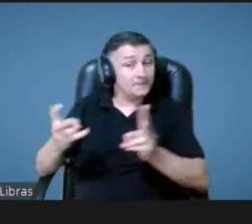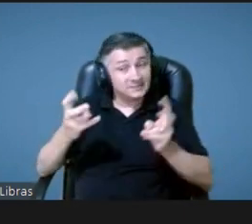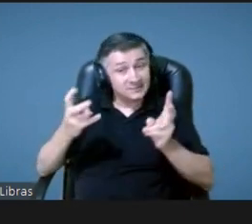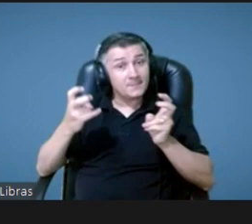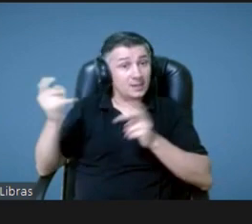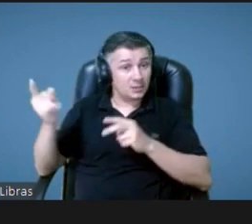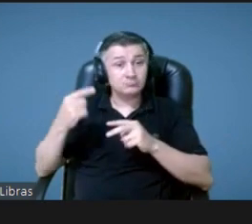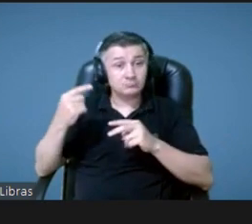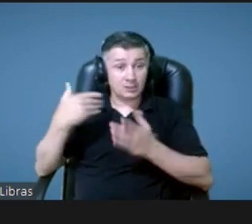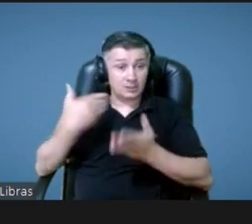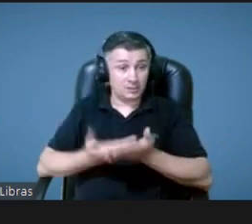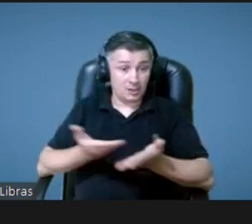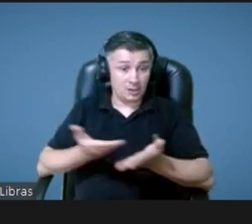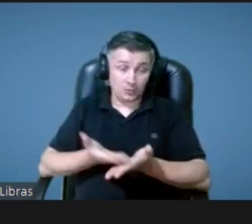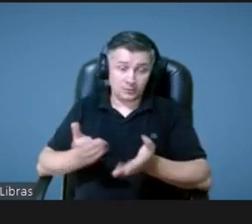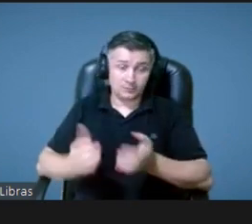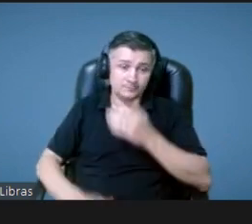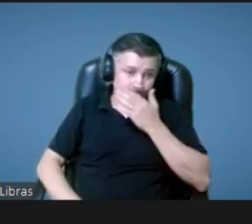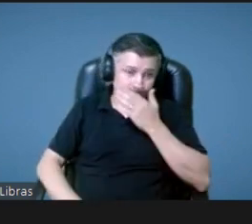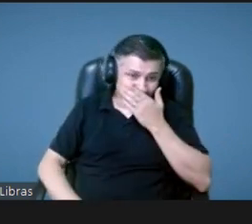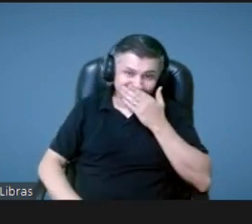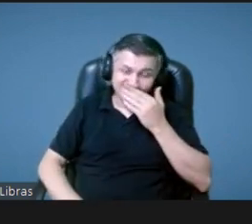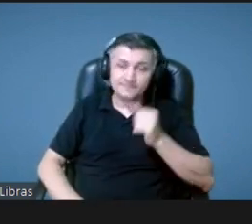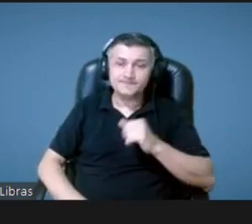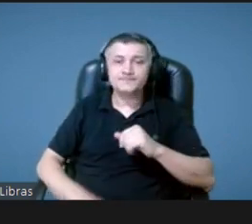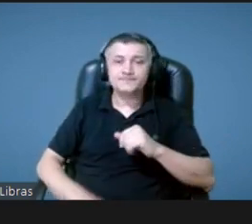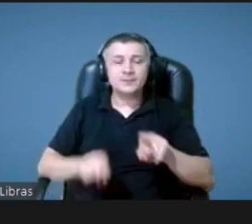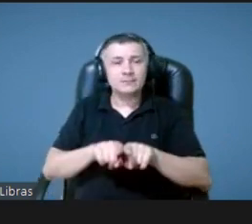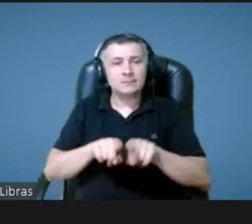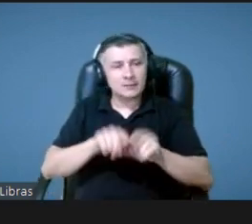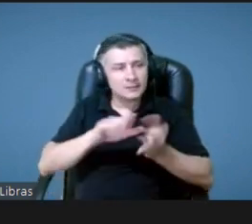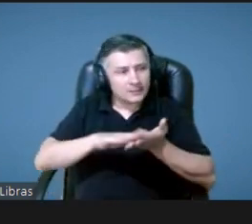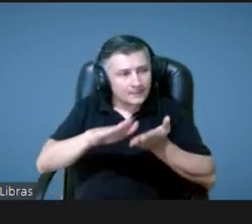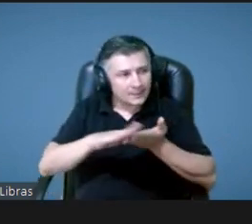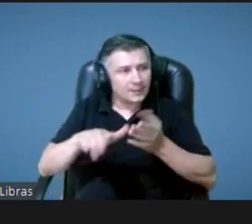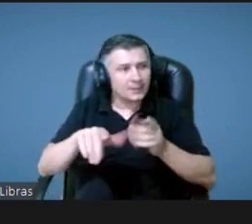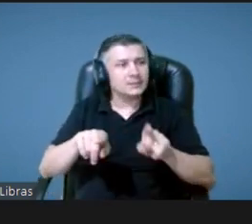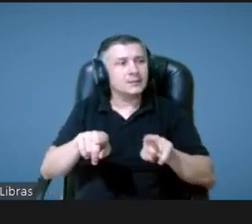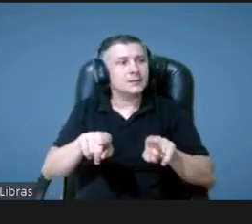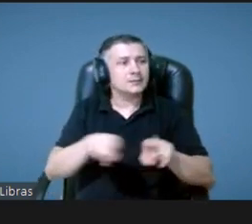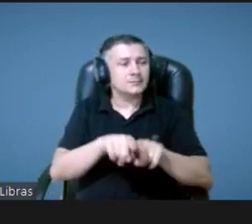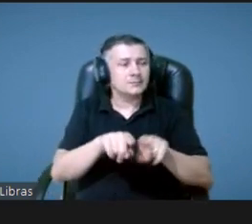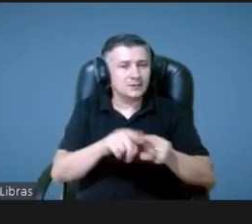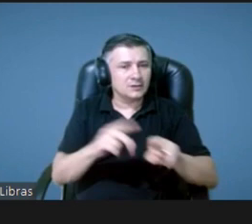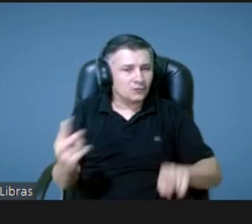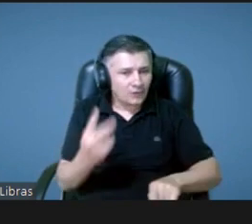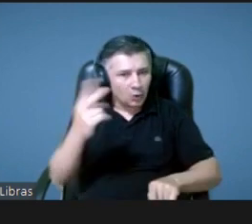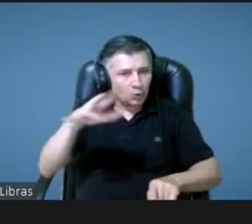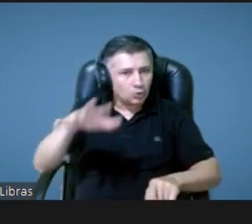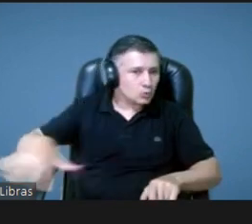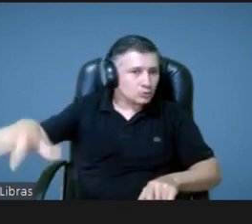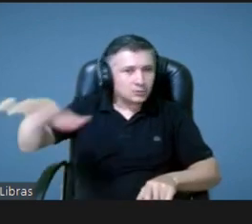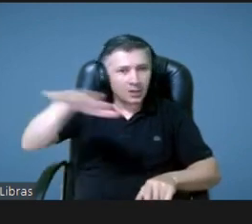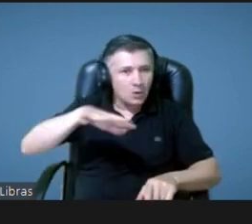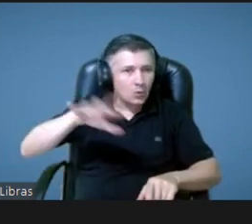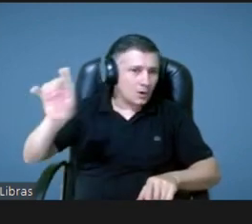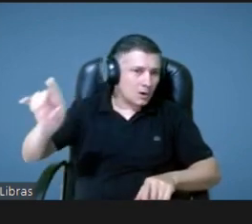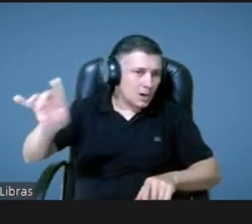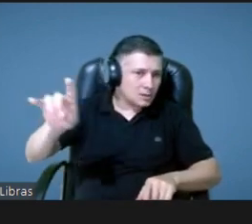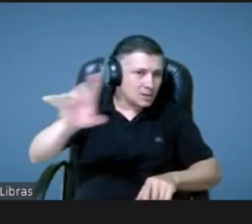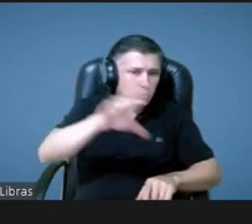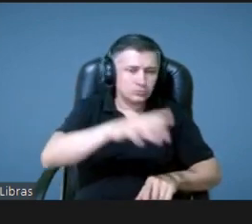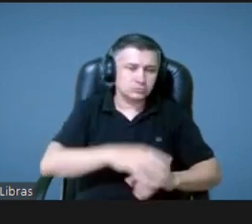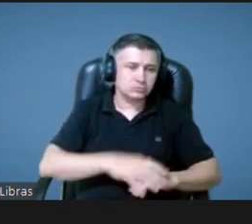We are happy with what we have seen from our clients in terms of demand and also